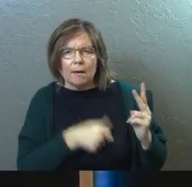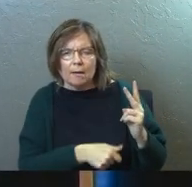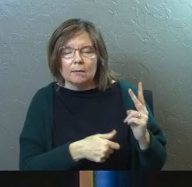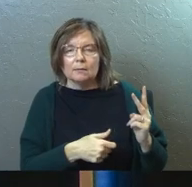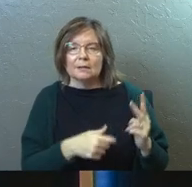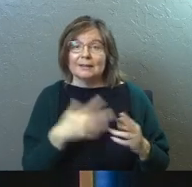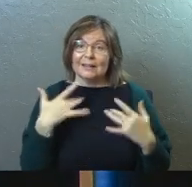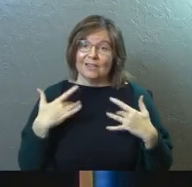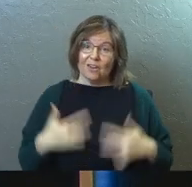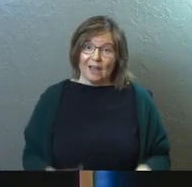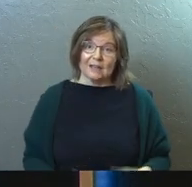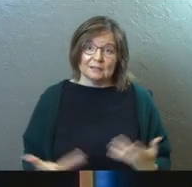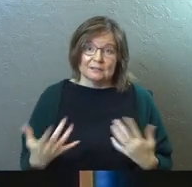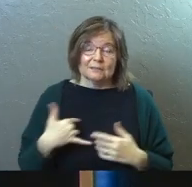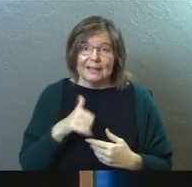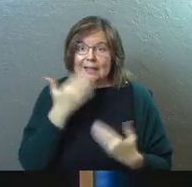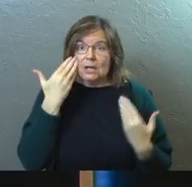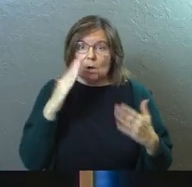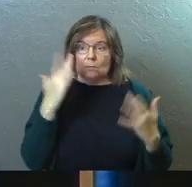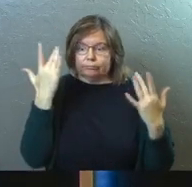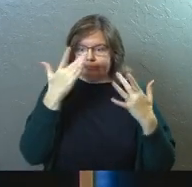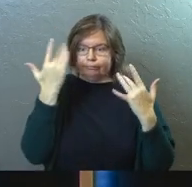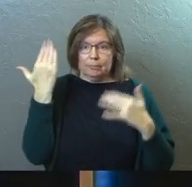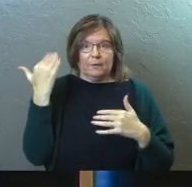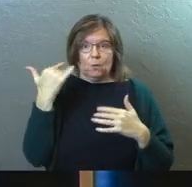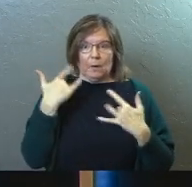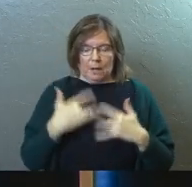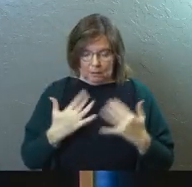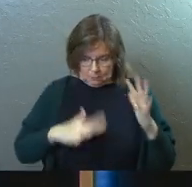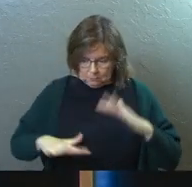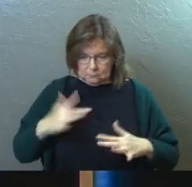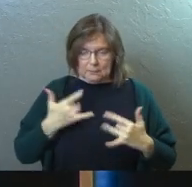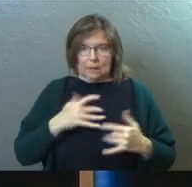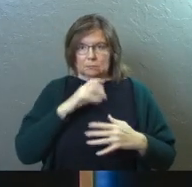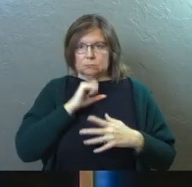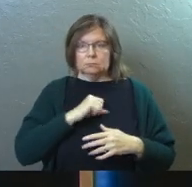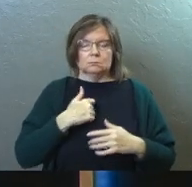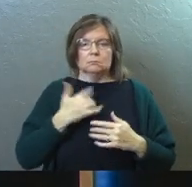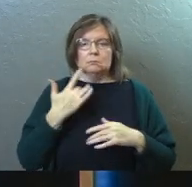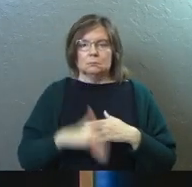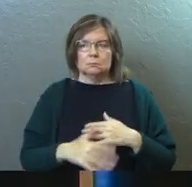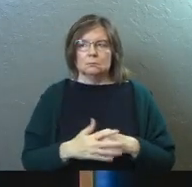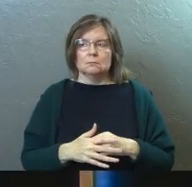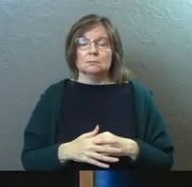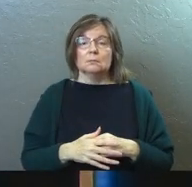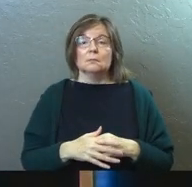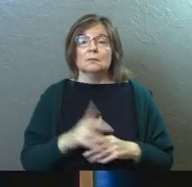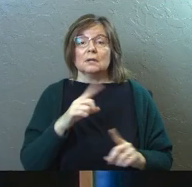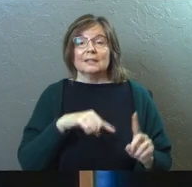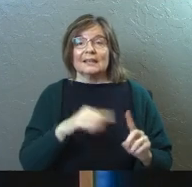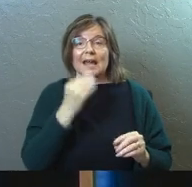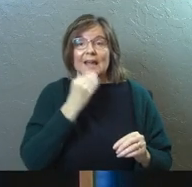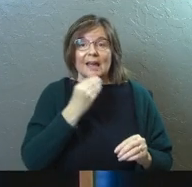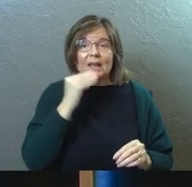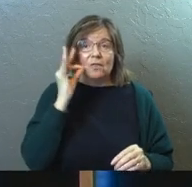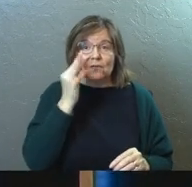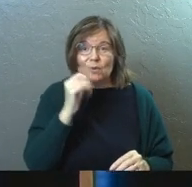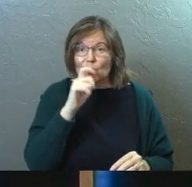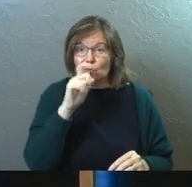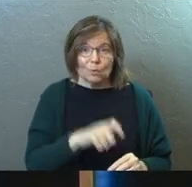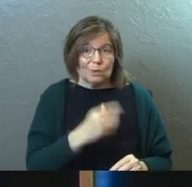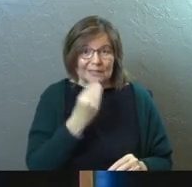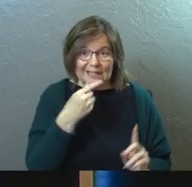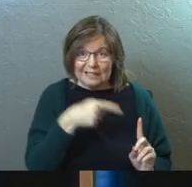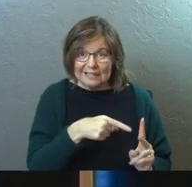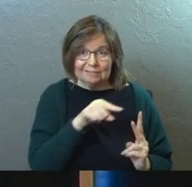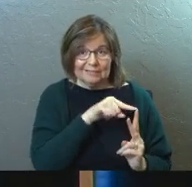They're naked, yes. And they didn't know they were naked before, and now they know they're naked. I'm going to get back to that in just a second. They ate the fruit they weren't